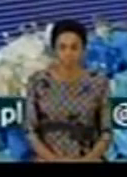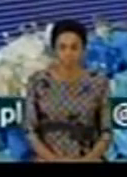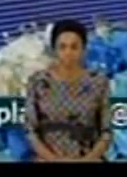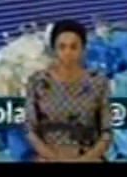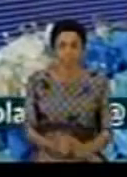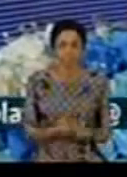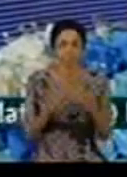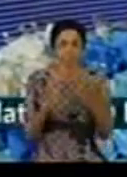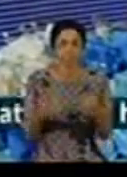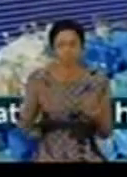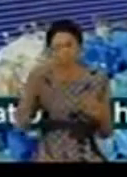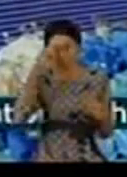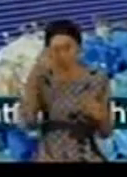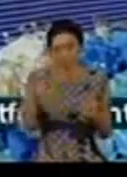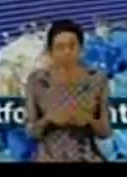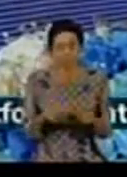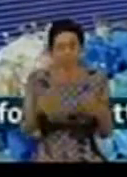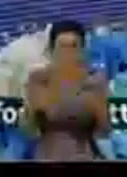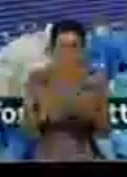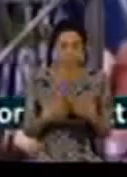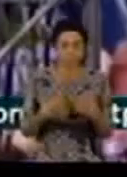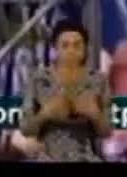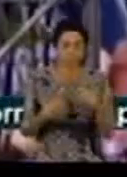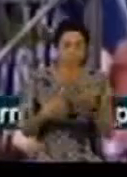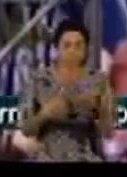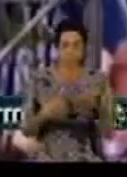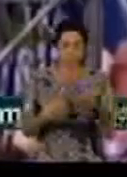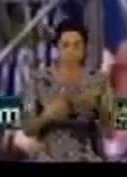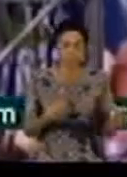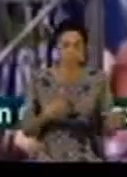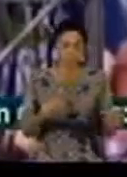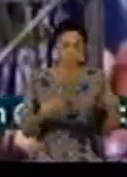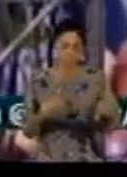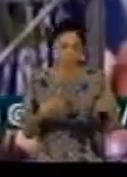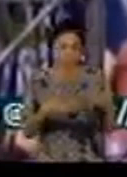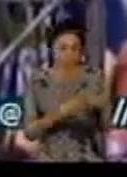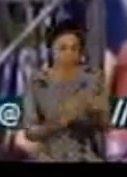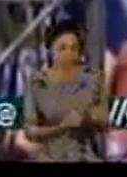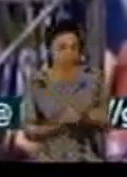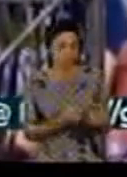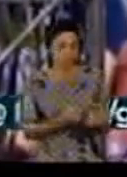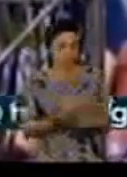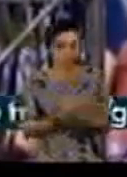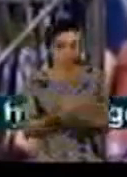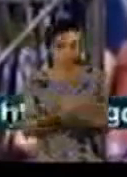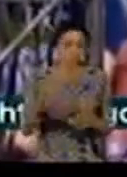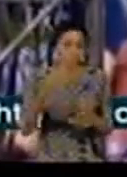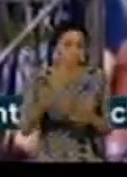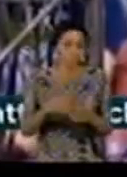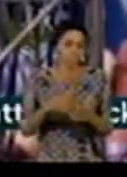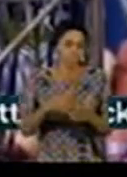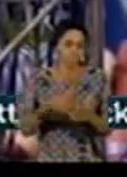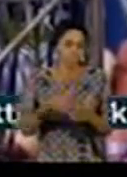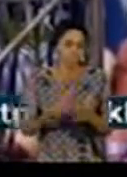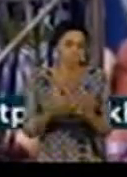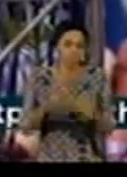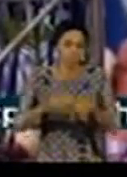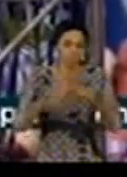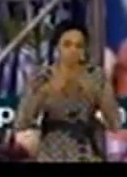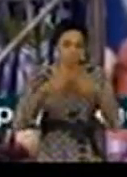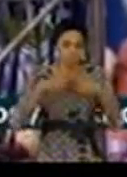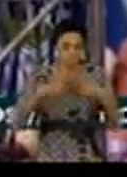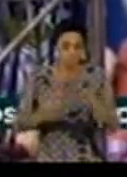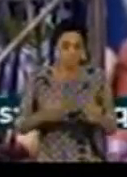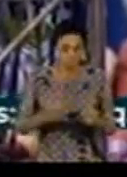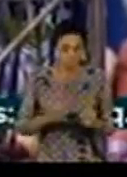brother had a left patellar fracture that was healed here day before yesterday after the man of God's prayer. Praise